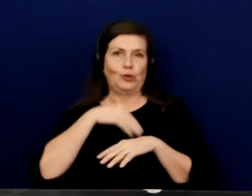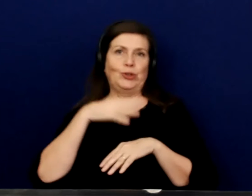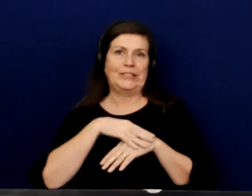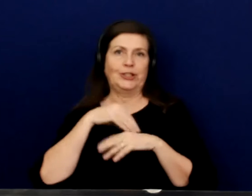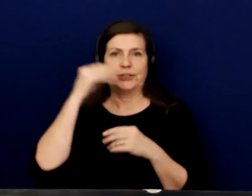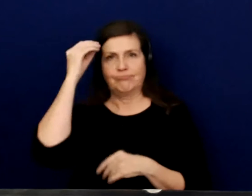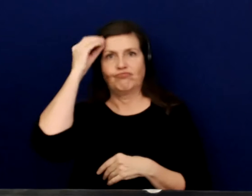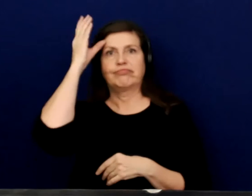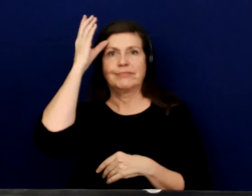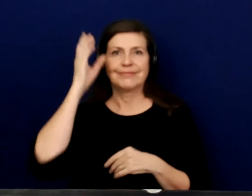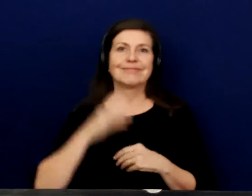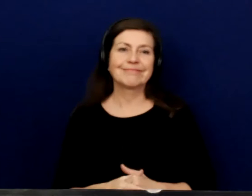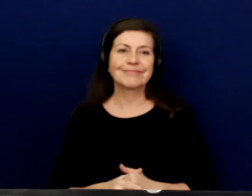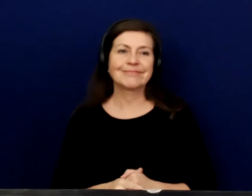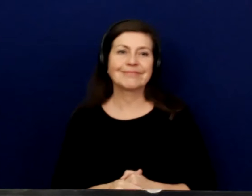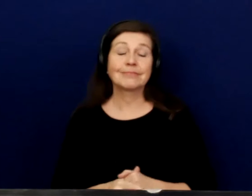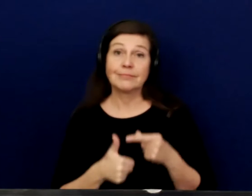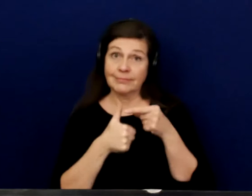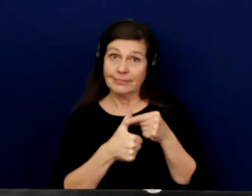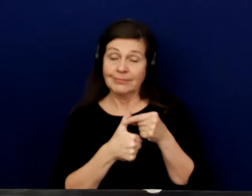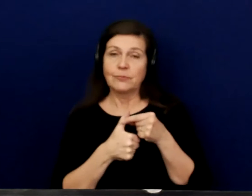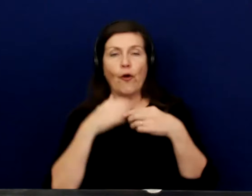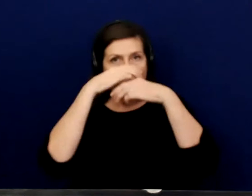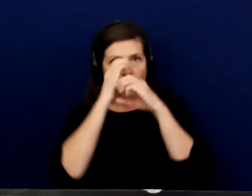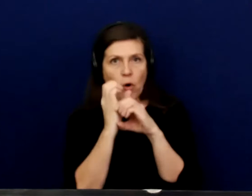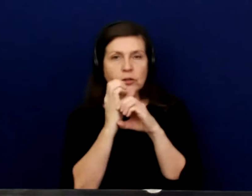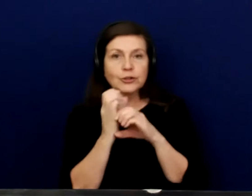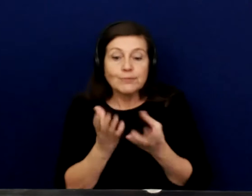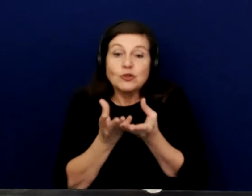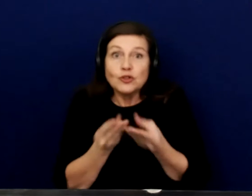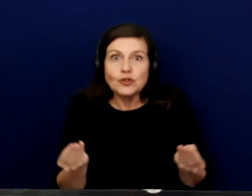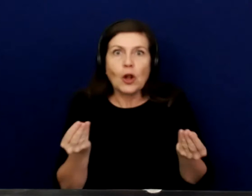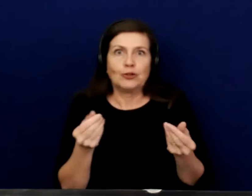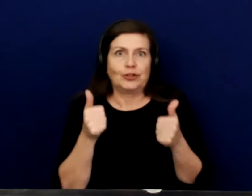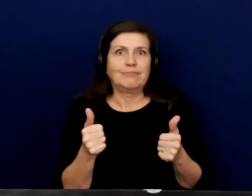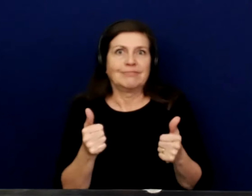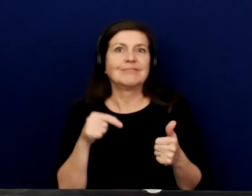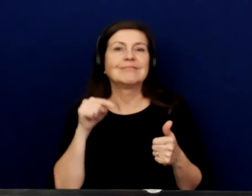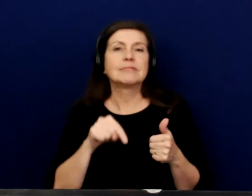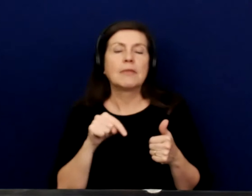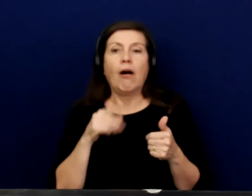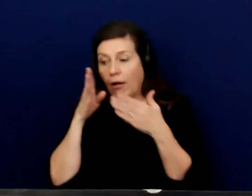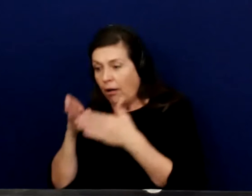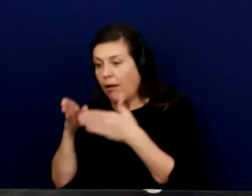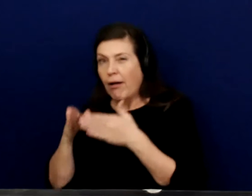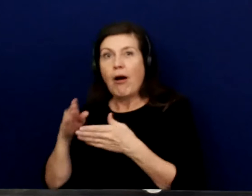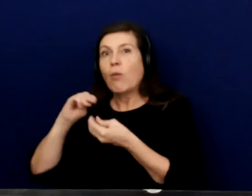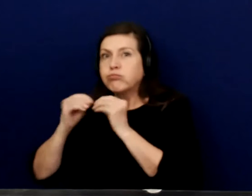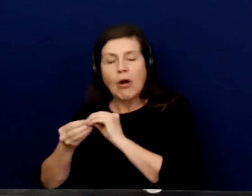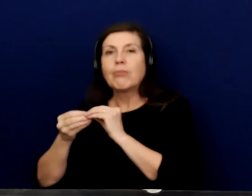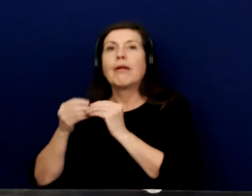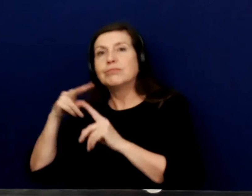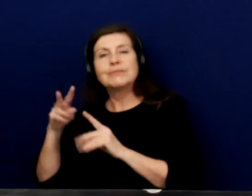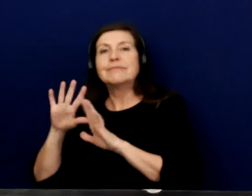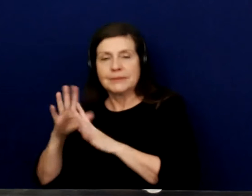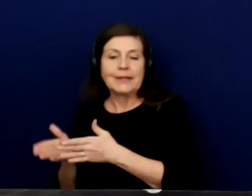the first, and I will focus on the solutions, because I think we all agree on the problems and perspectives. But what